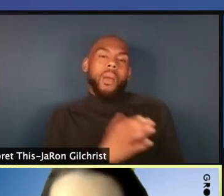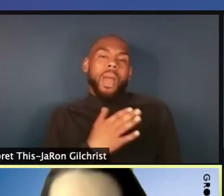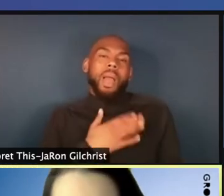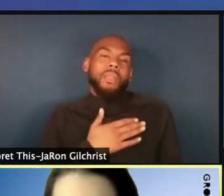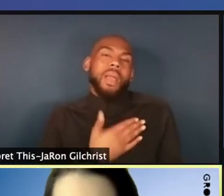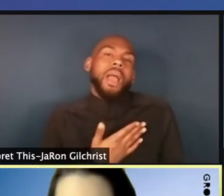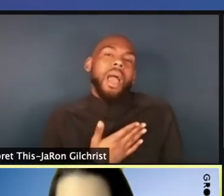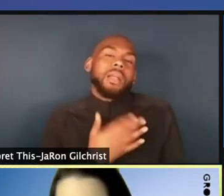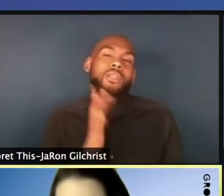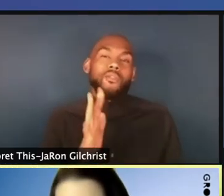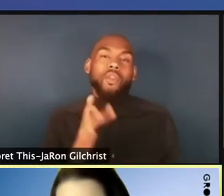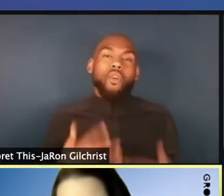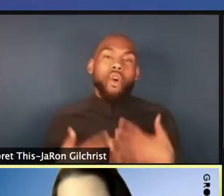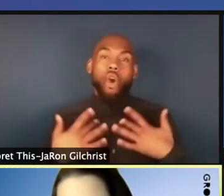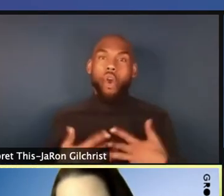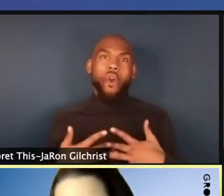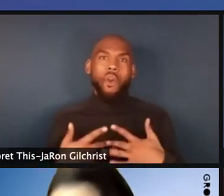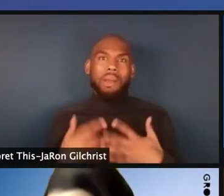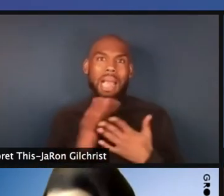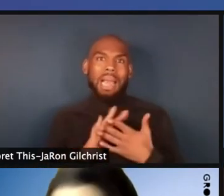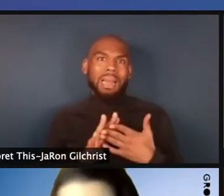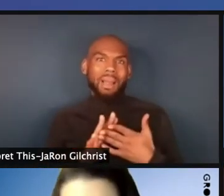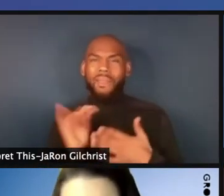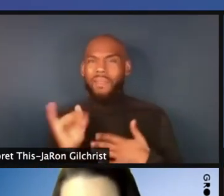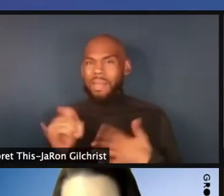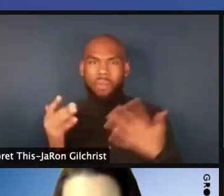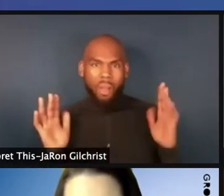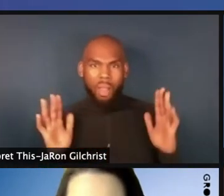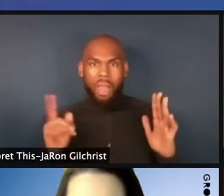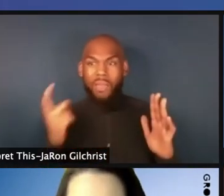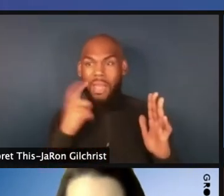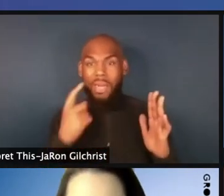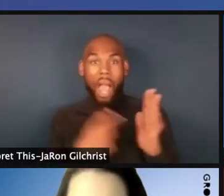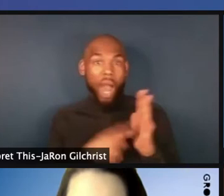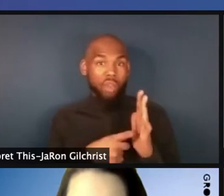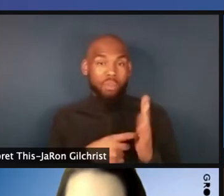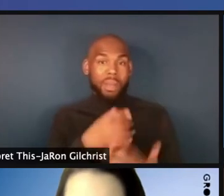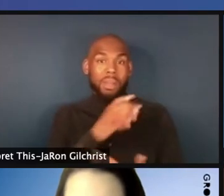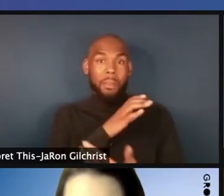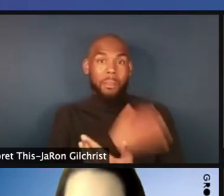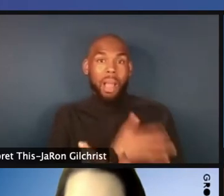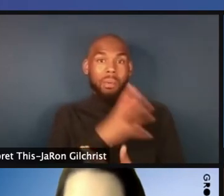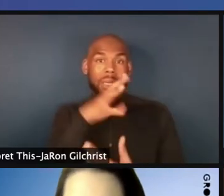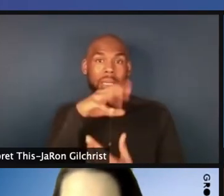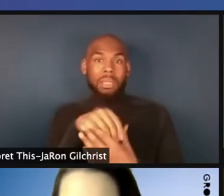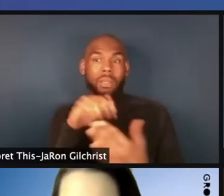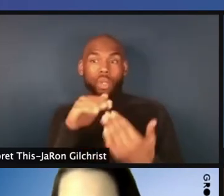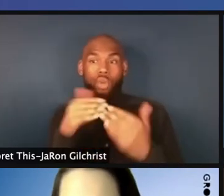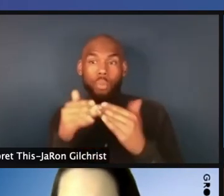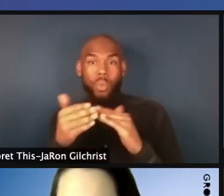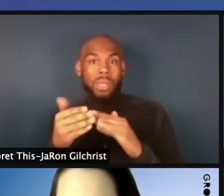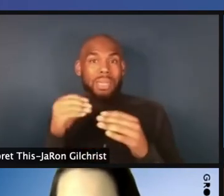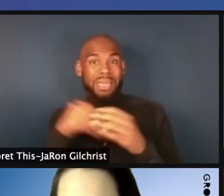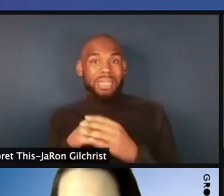Thank you. It is the acknowledgement that the power is within the community, it's within the